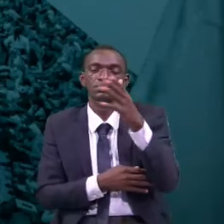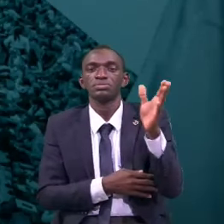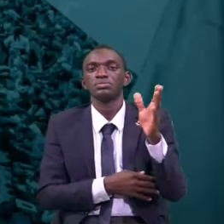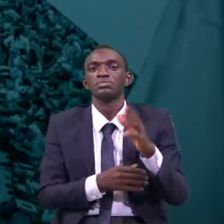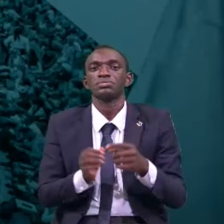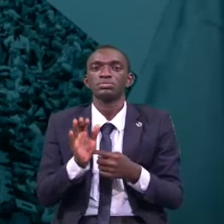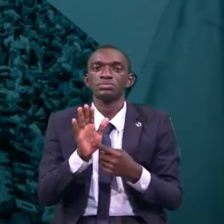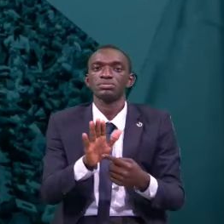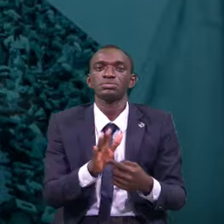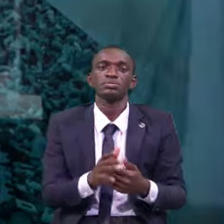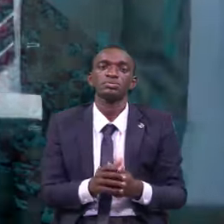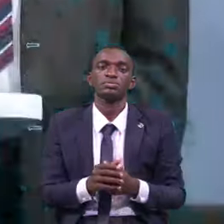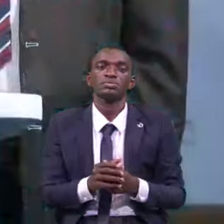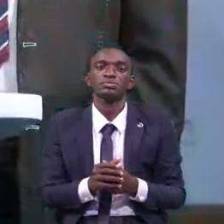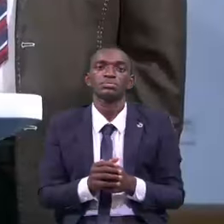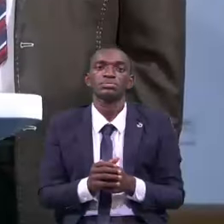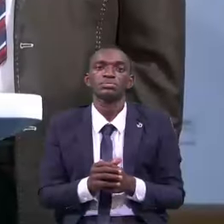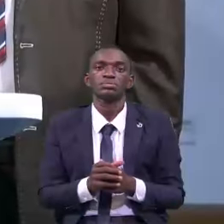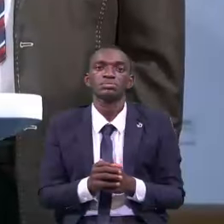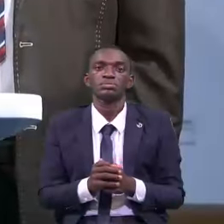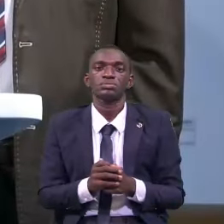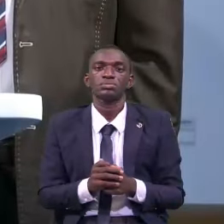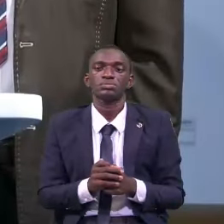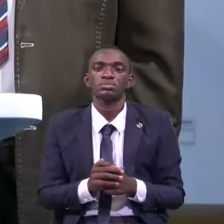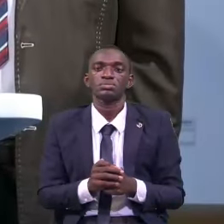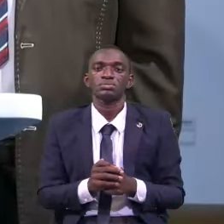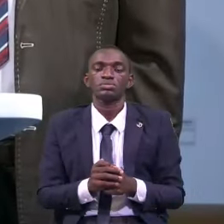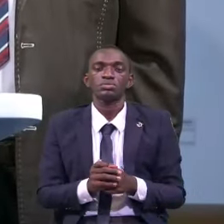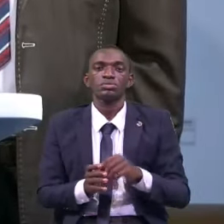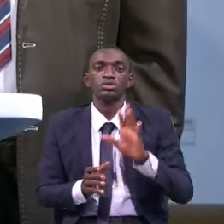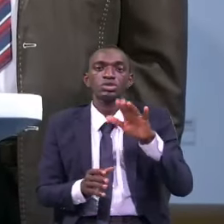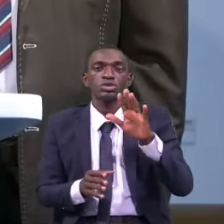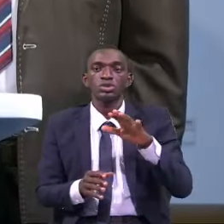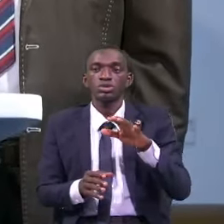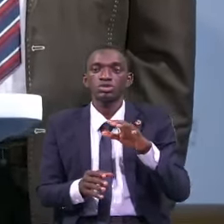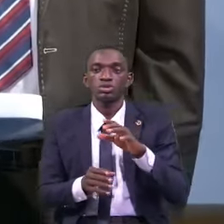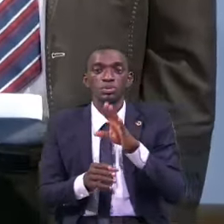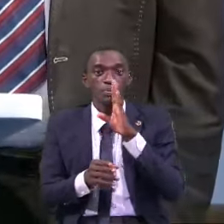Prenez soin de ce que vous êtes en train de faire. Be careful with what you are doing.